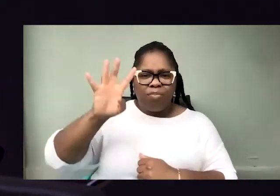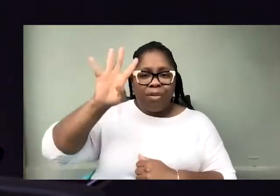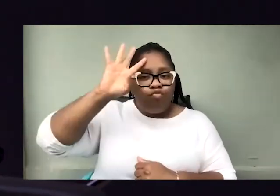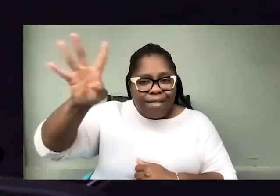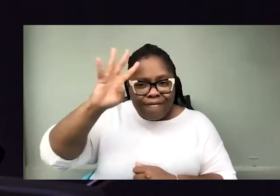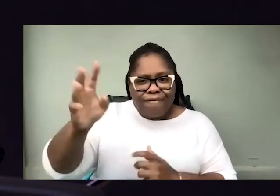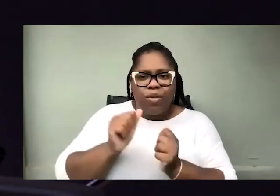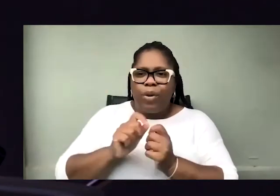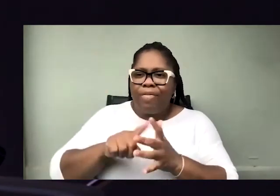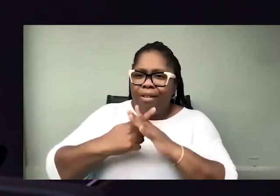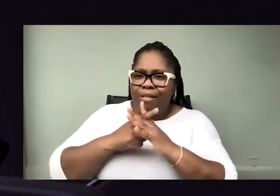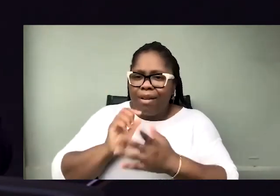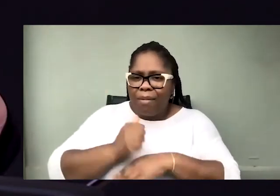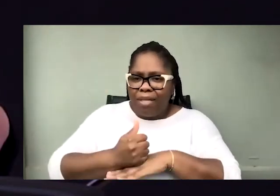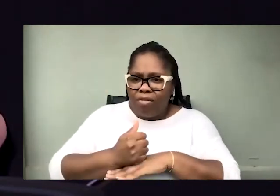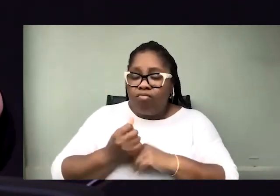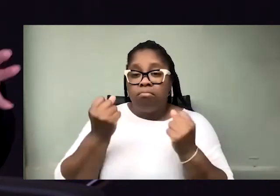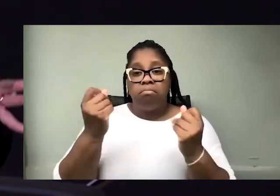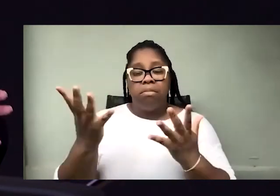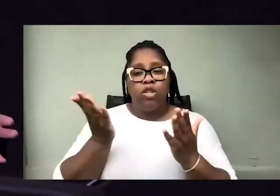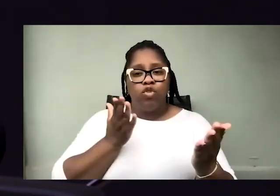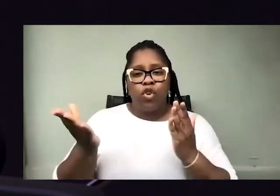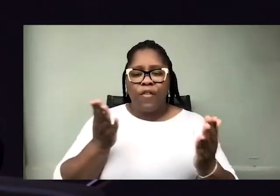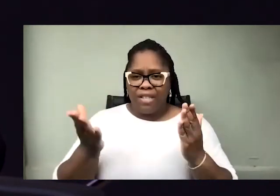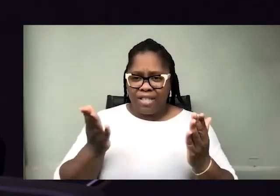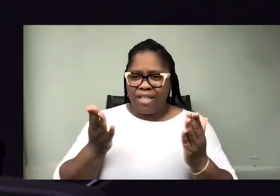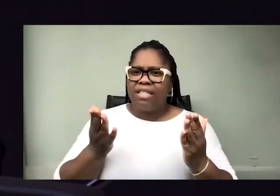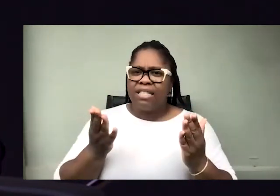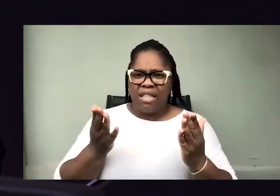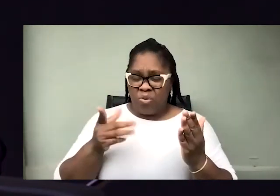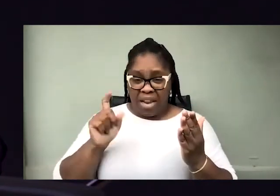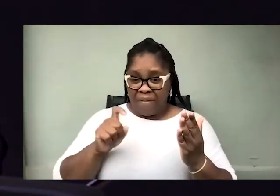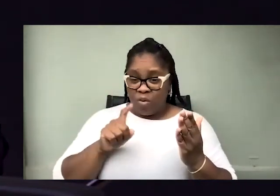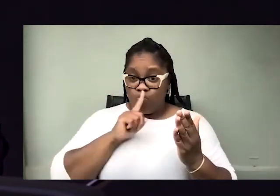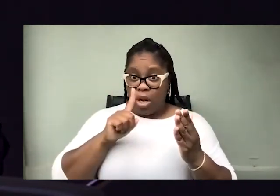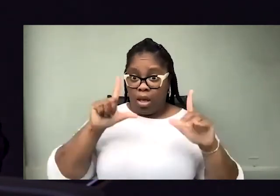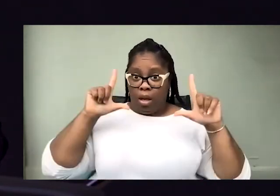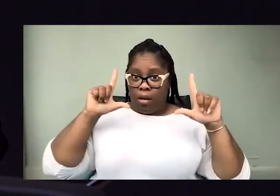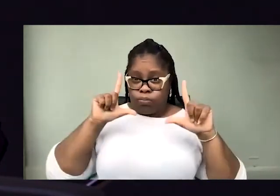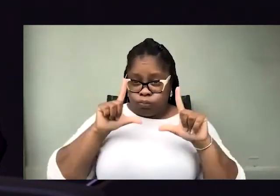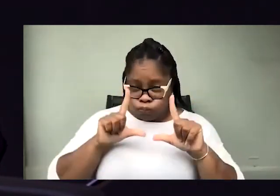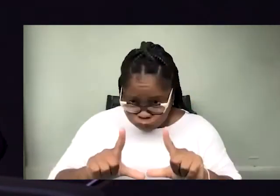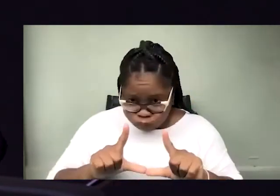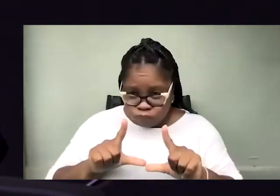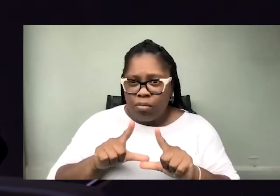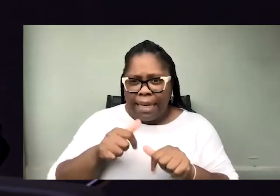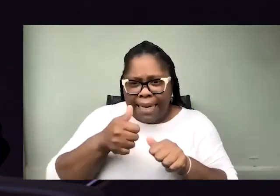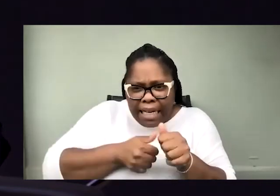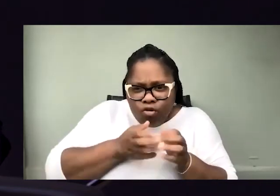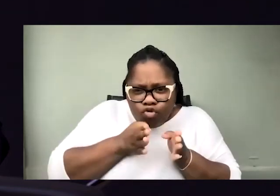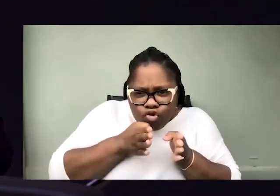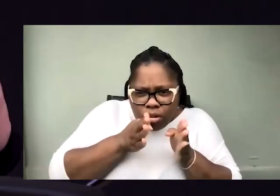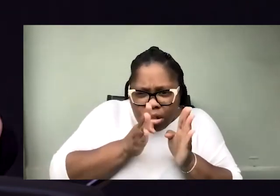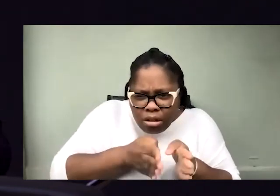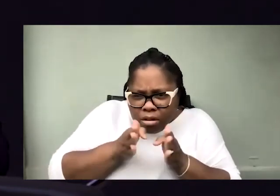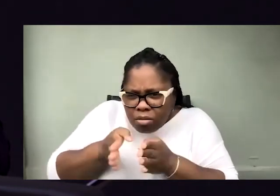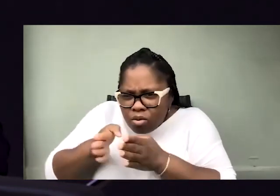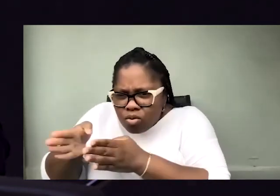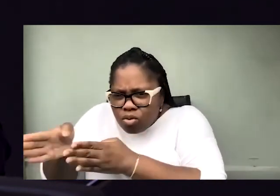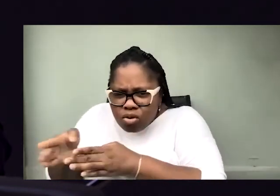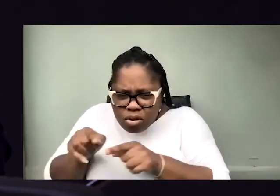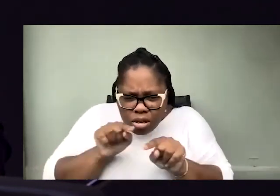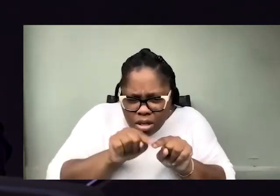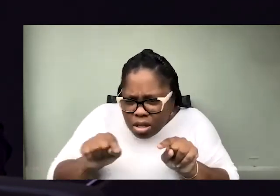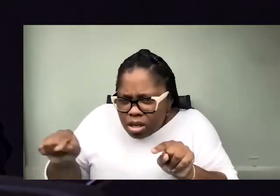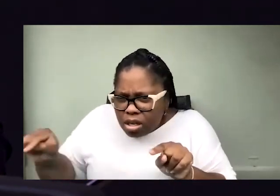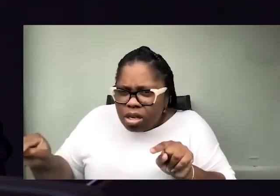Many of those services were happening down to the neighborhood level. And so we want to make sure that we're not losing some of